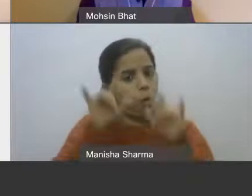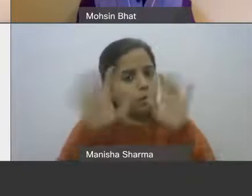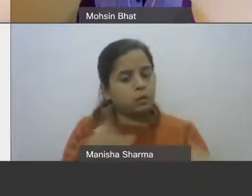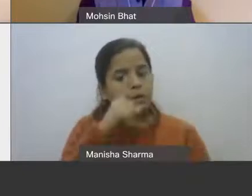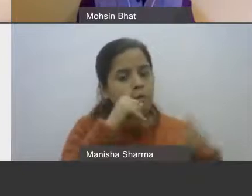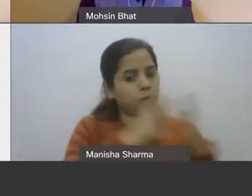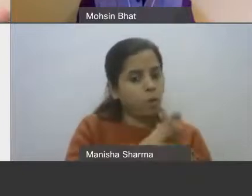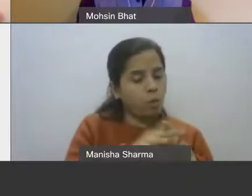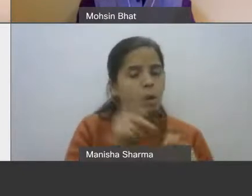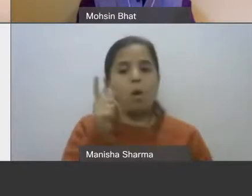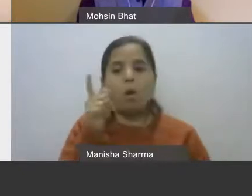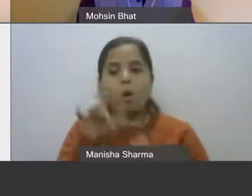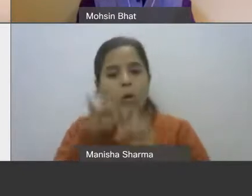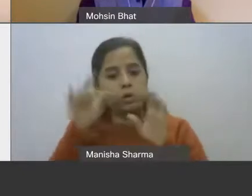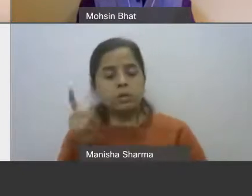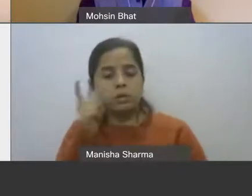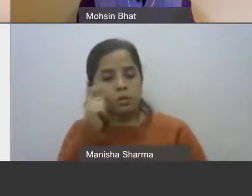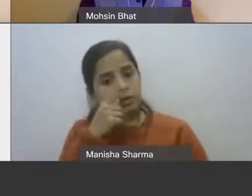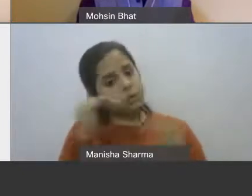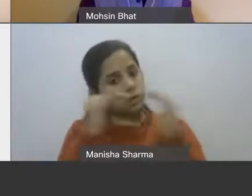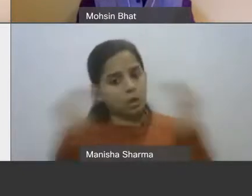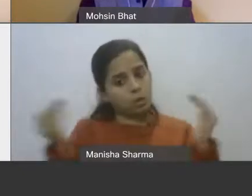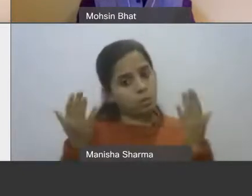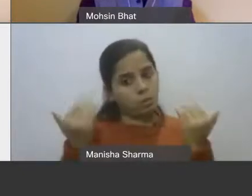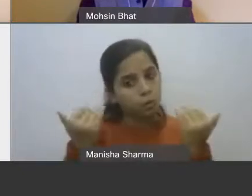and Australian men the same? Is that what it means?